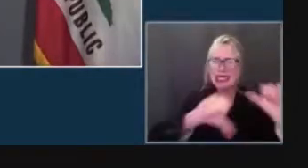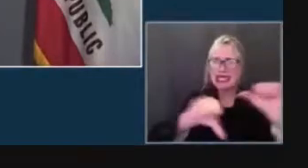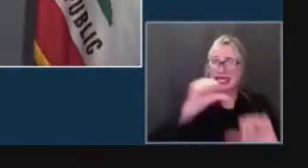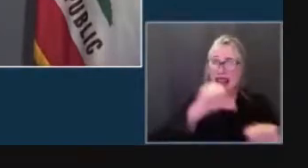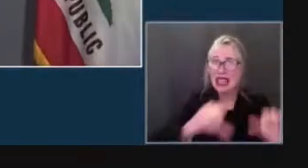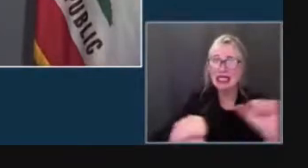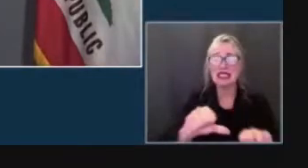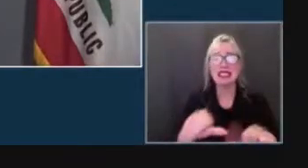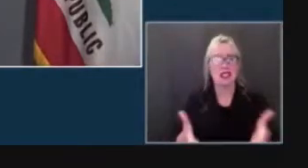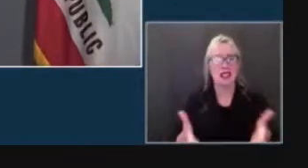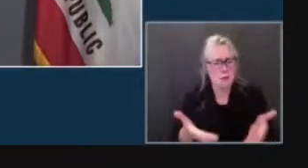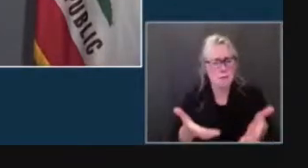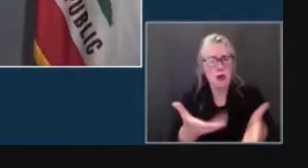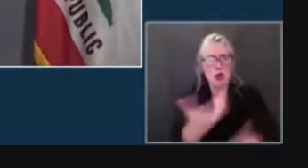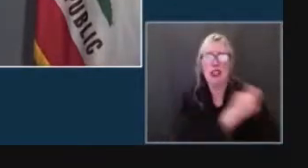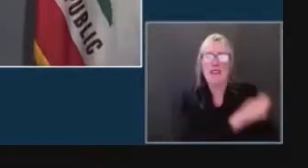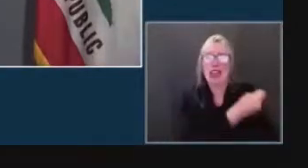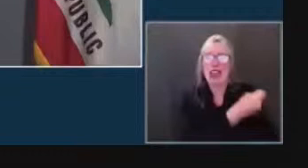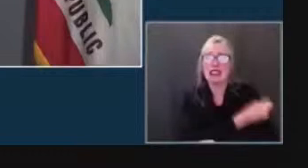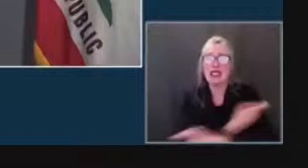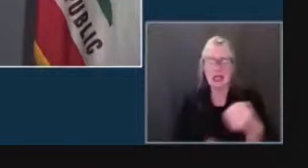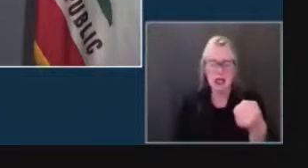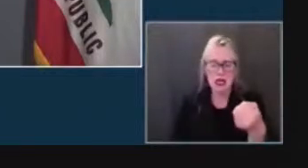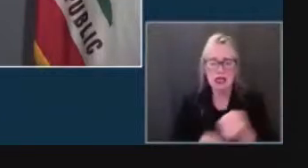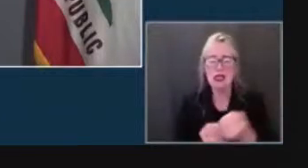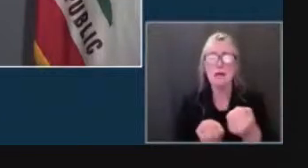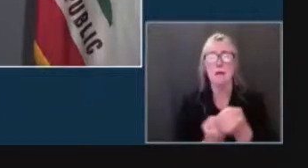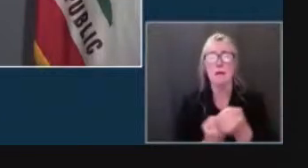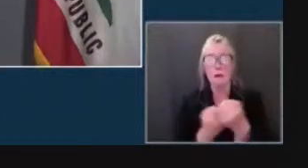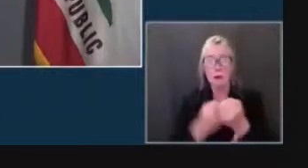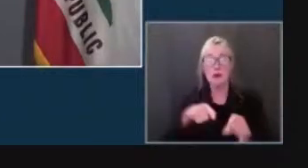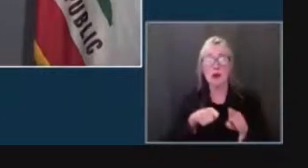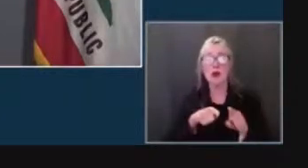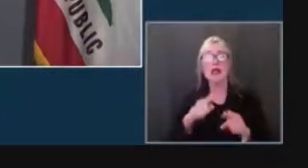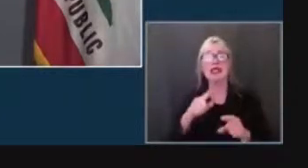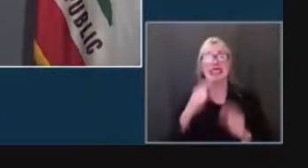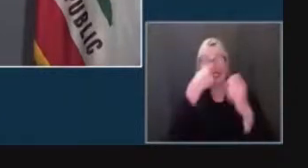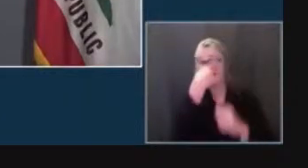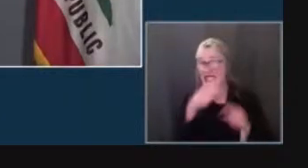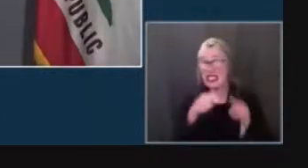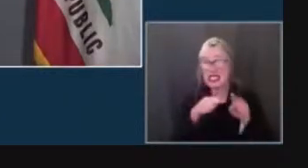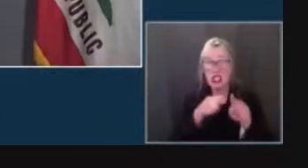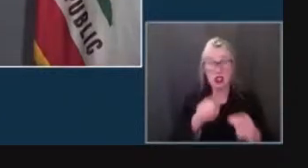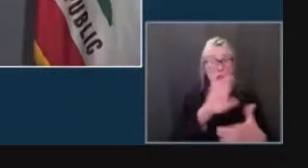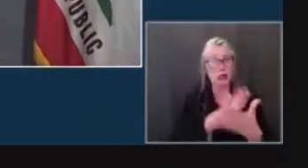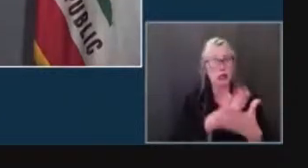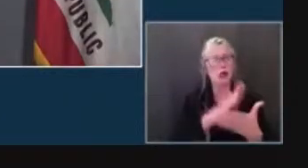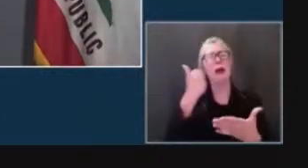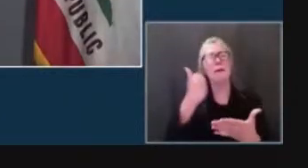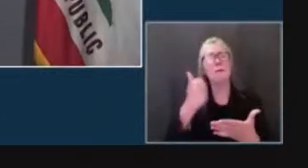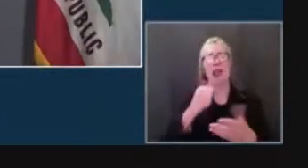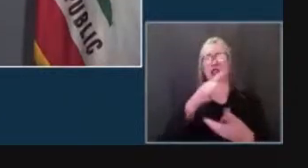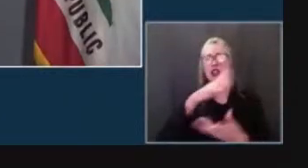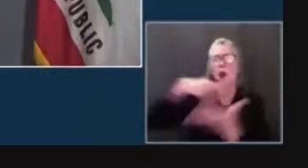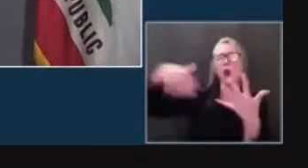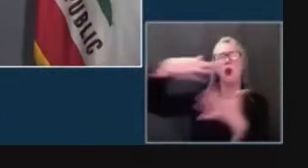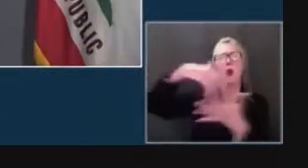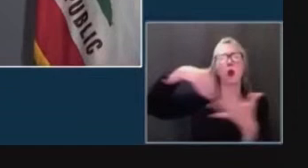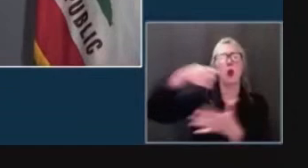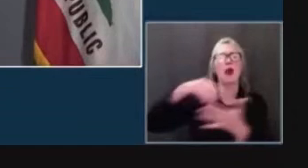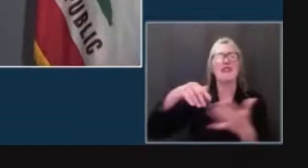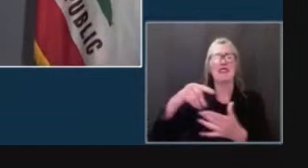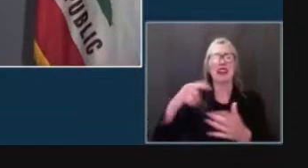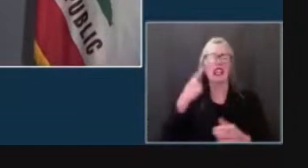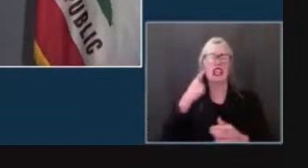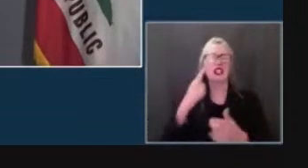vaccines, supporting in-school COVID testing programs, and better ventilation programs. As I said,